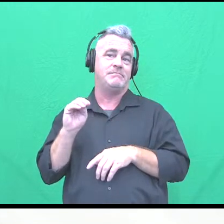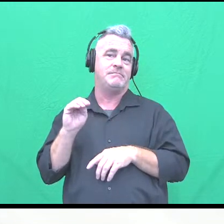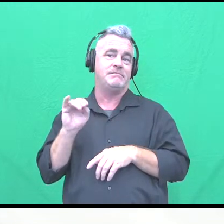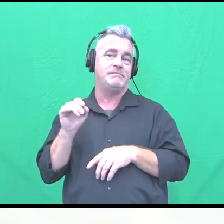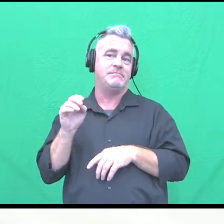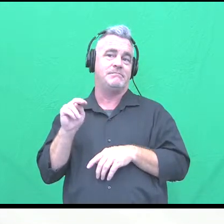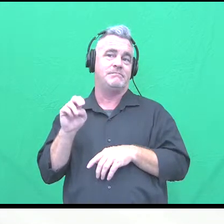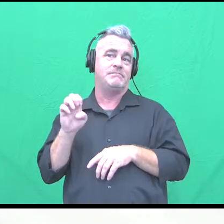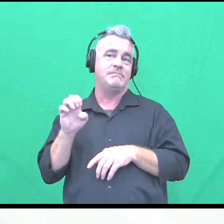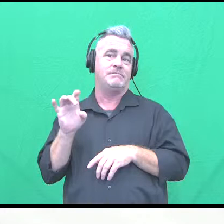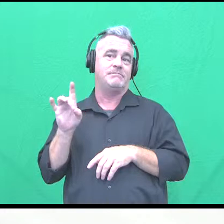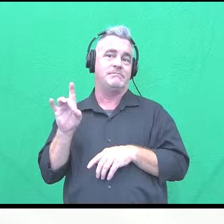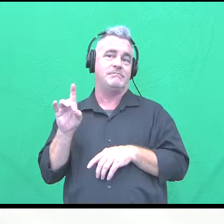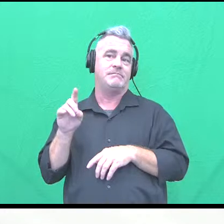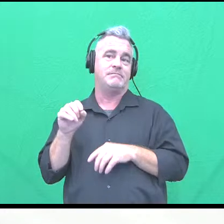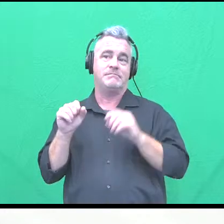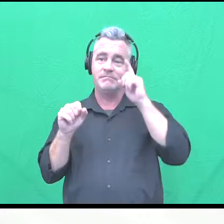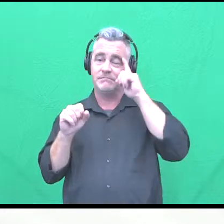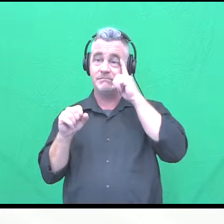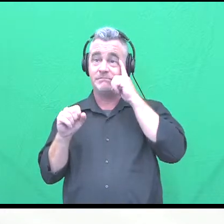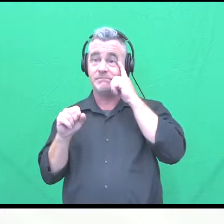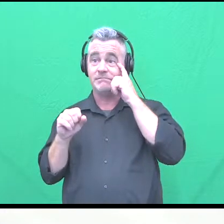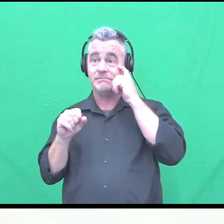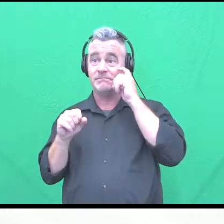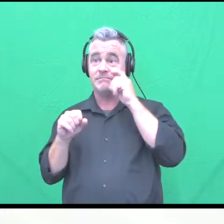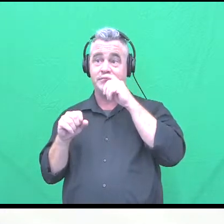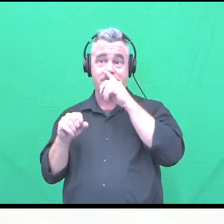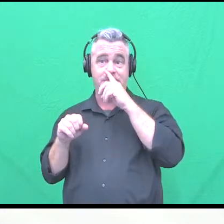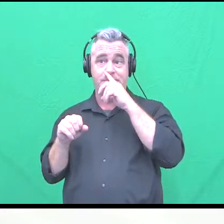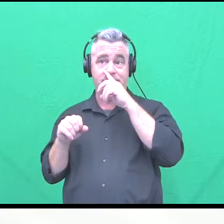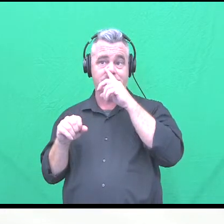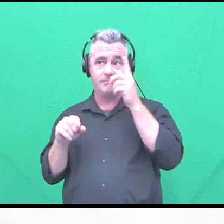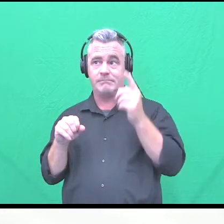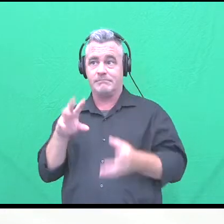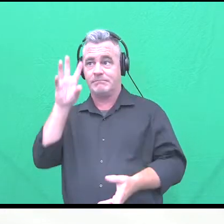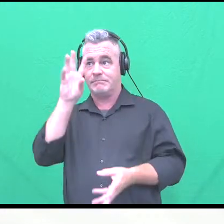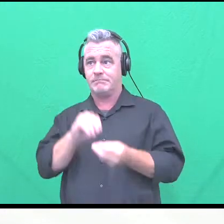all at once? Sorry, yes, we can. Pardon me? Just do item